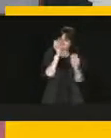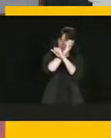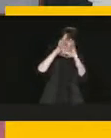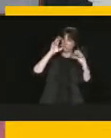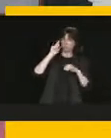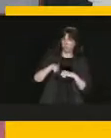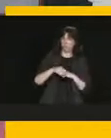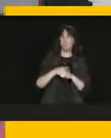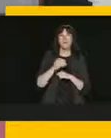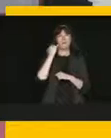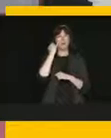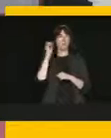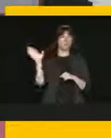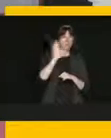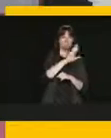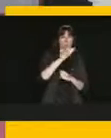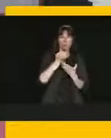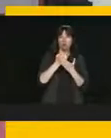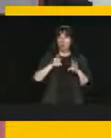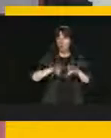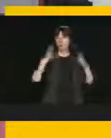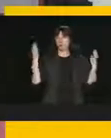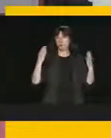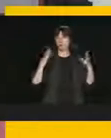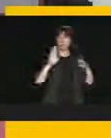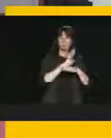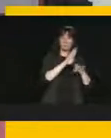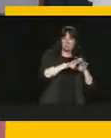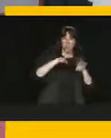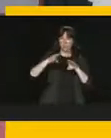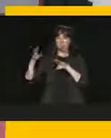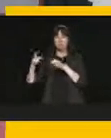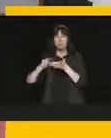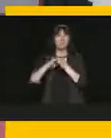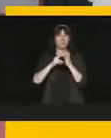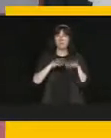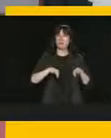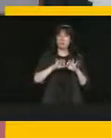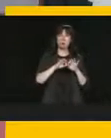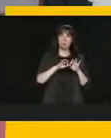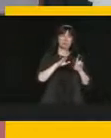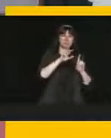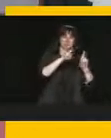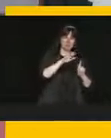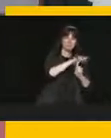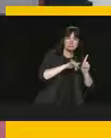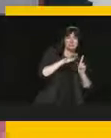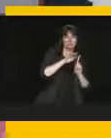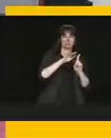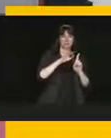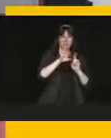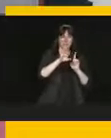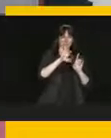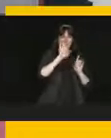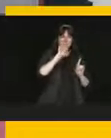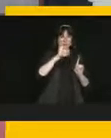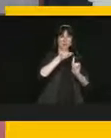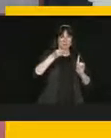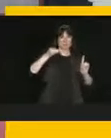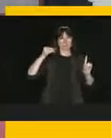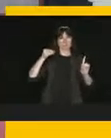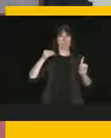economy, there must be enough capacity to test and trace COVID-19 to control any new spread. For